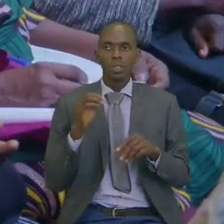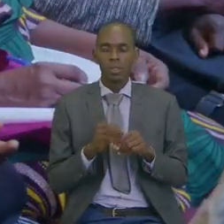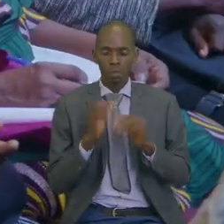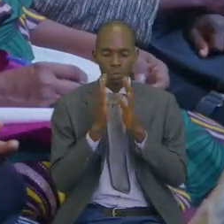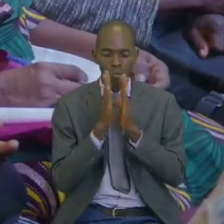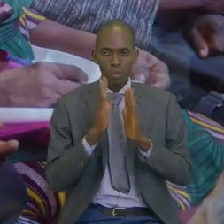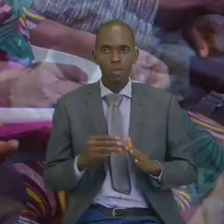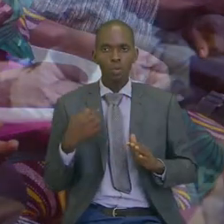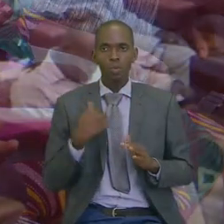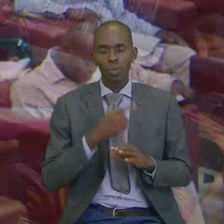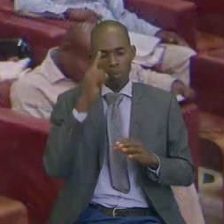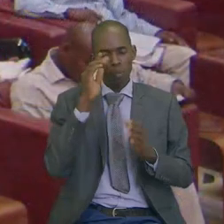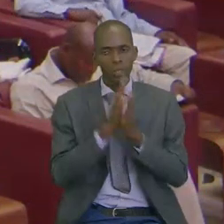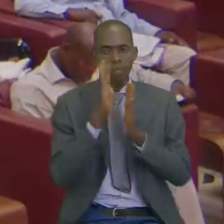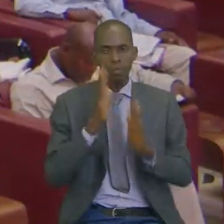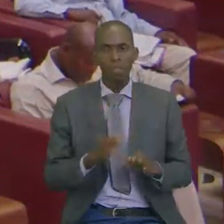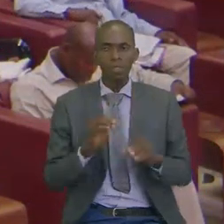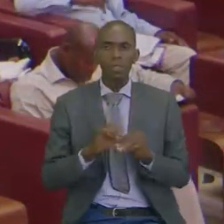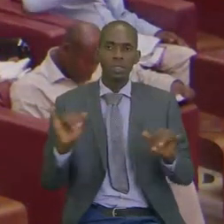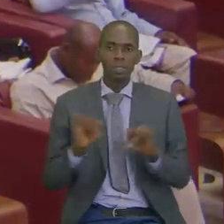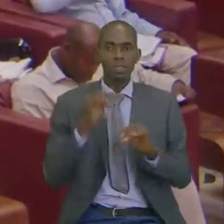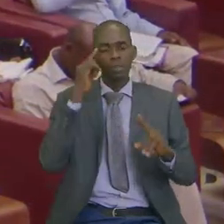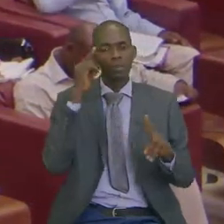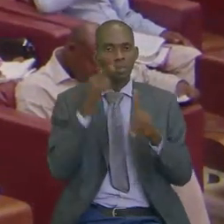believers in the same God that received